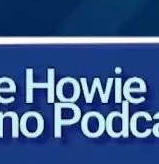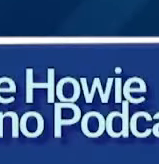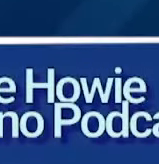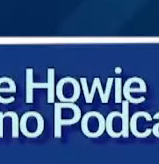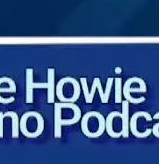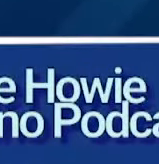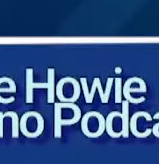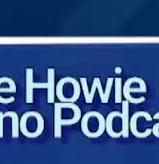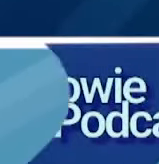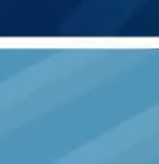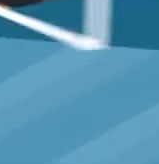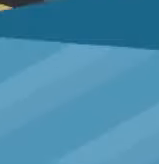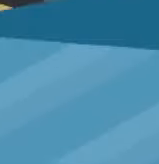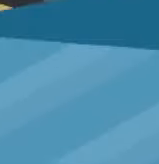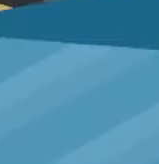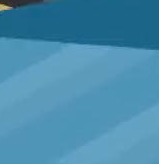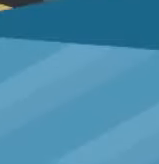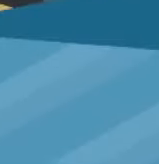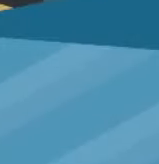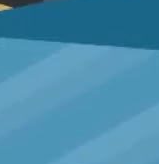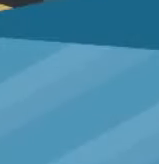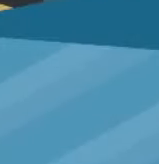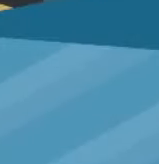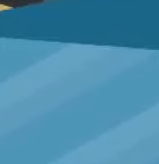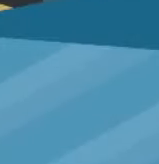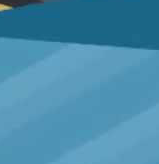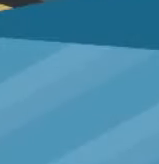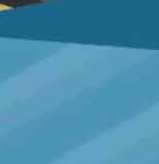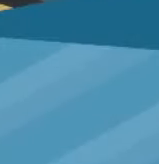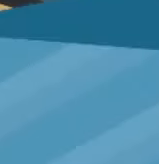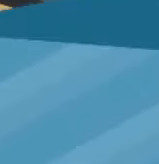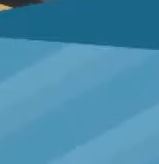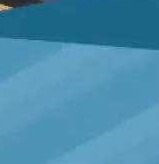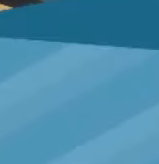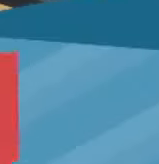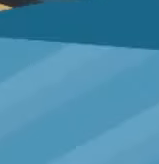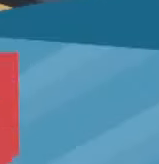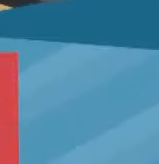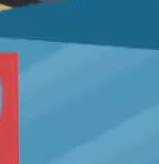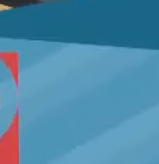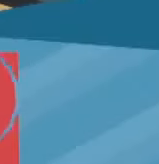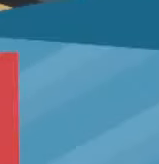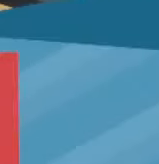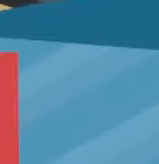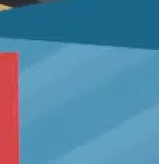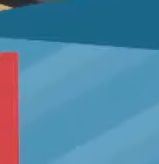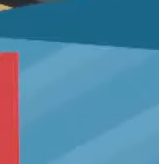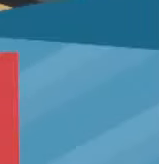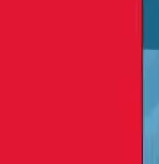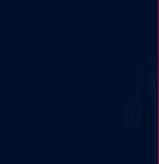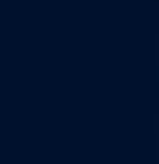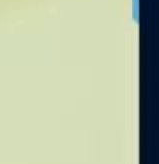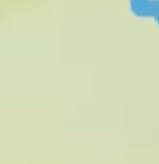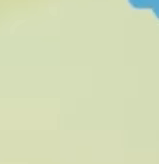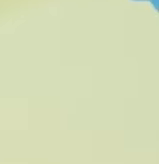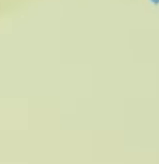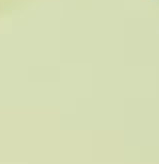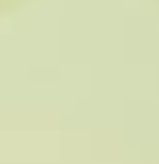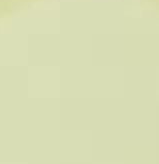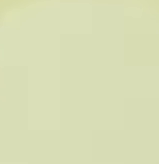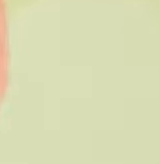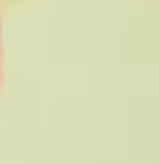journalism is a kind of activism. At rundown of the biggest news of the day here and abroad.